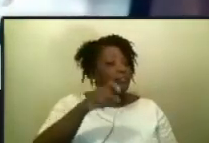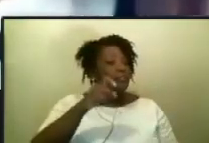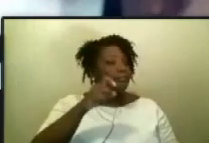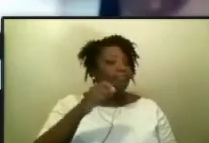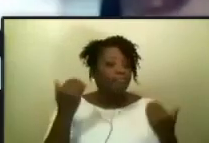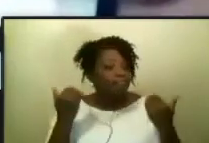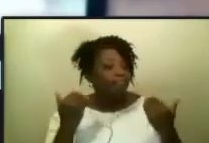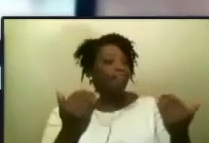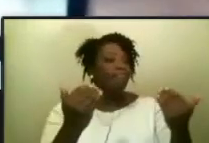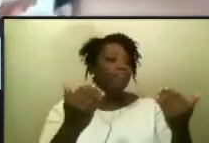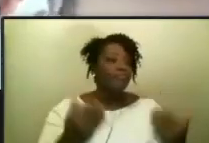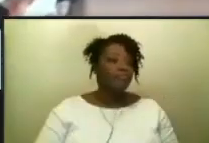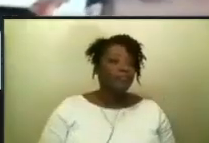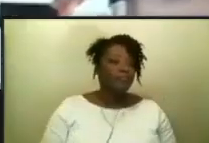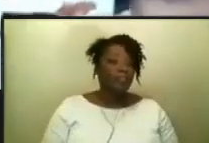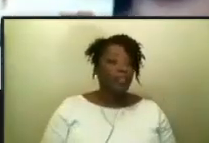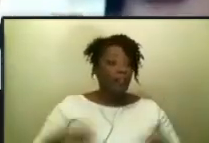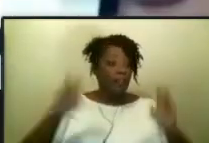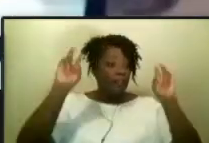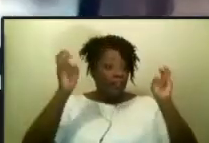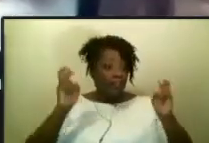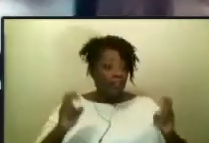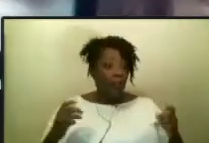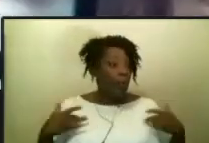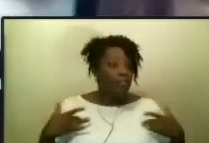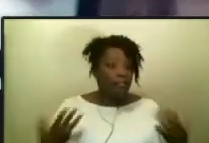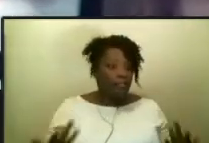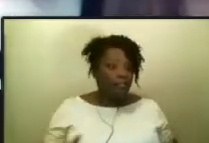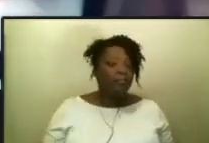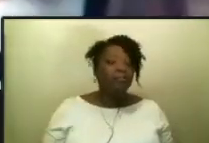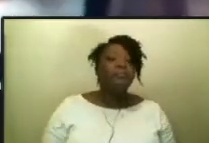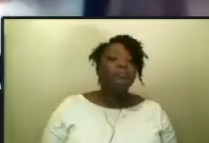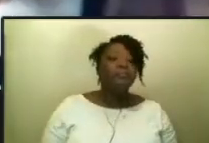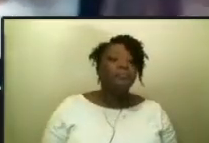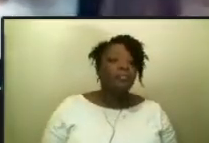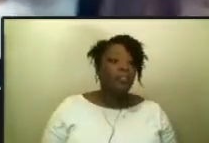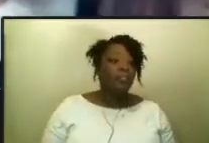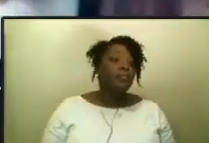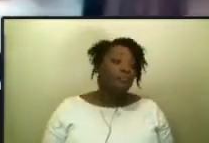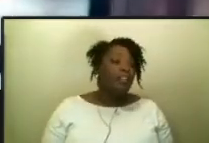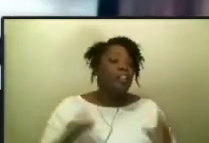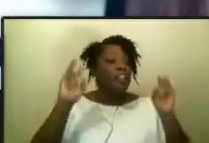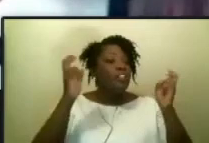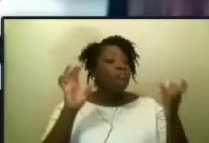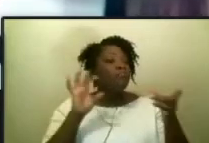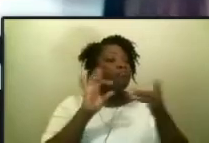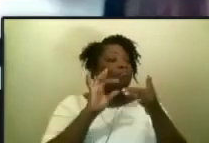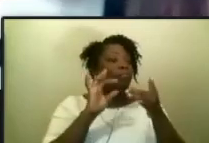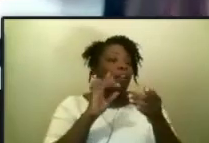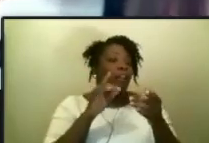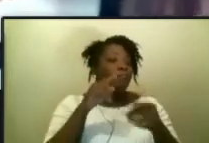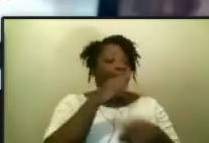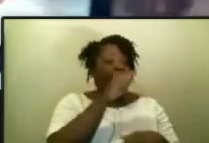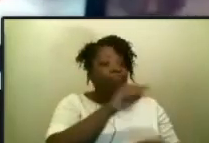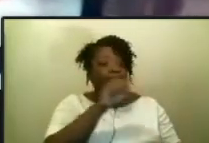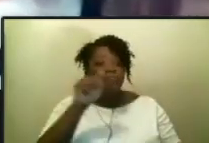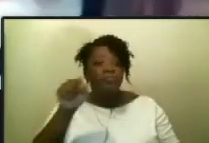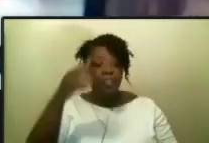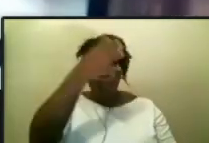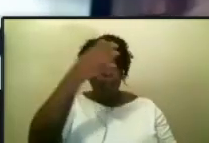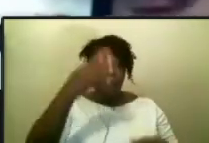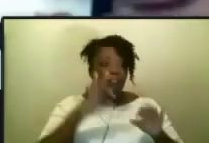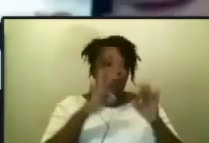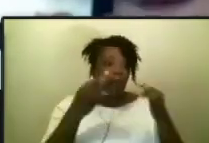For themes, today, we are focused on issues that affect immigrant families and students. During each section, we will have a live